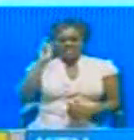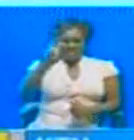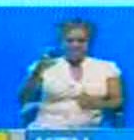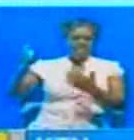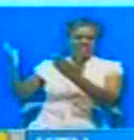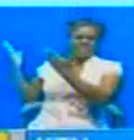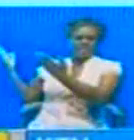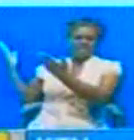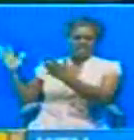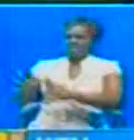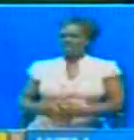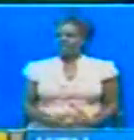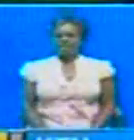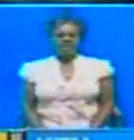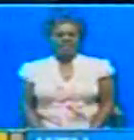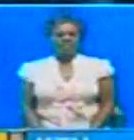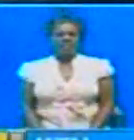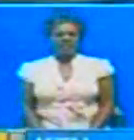this.